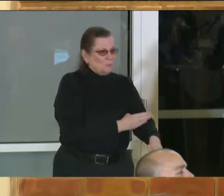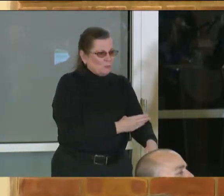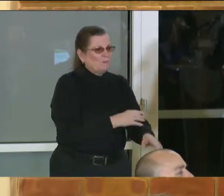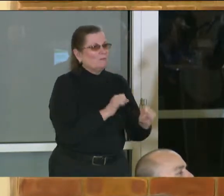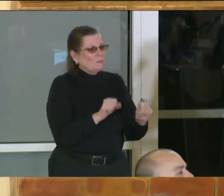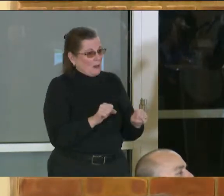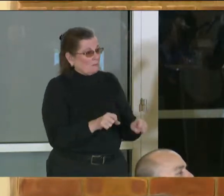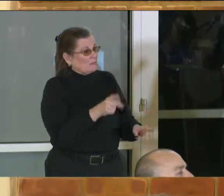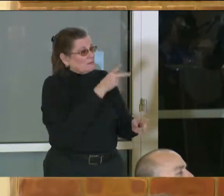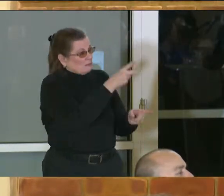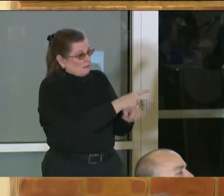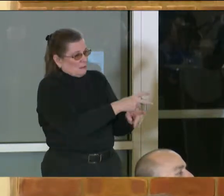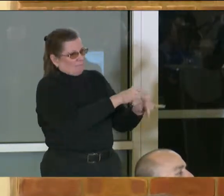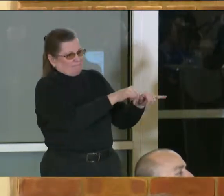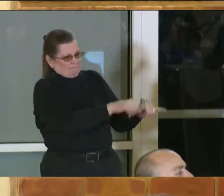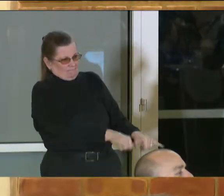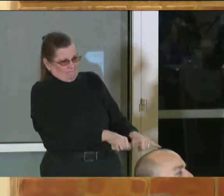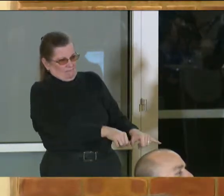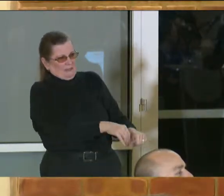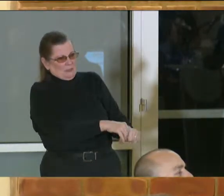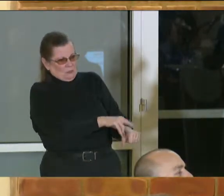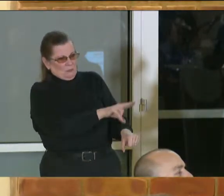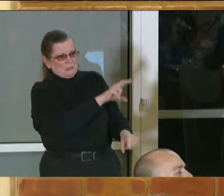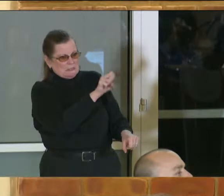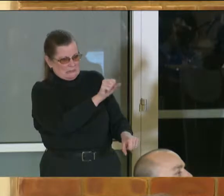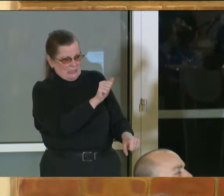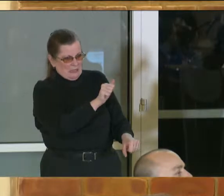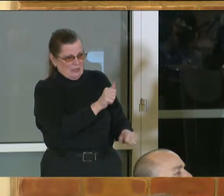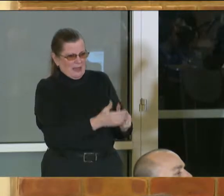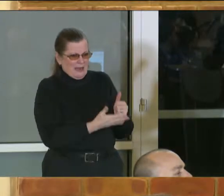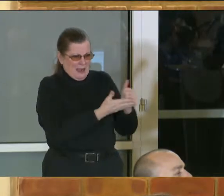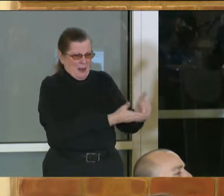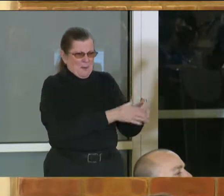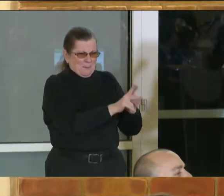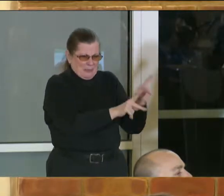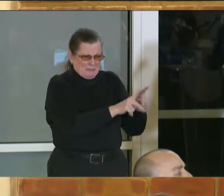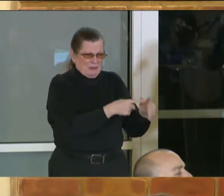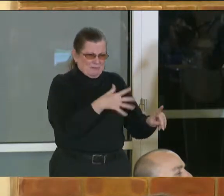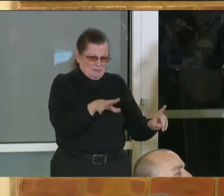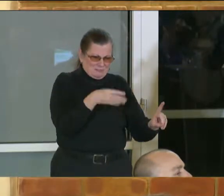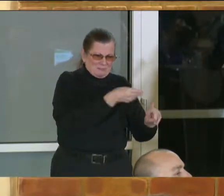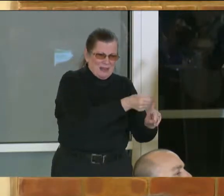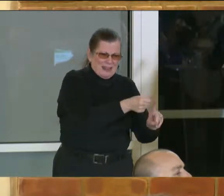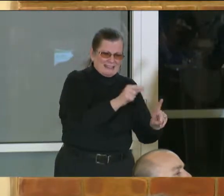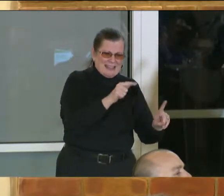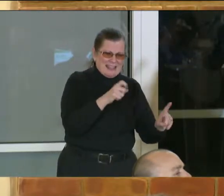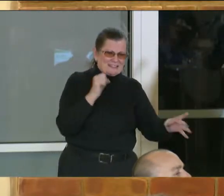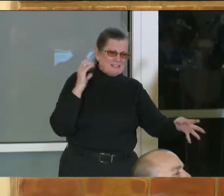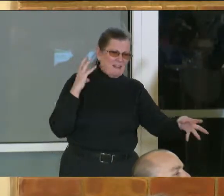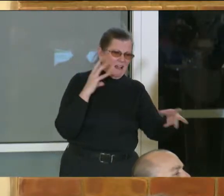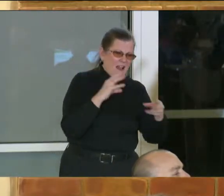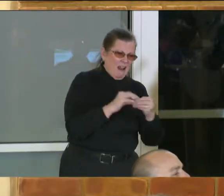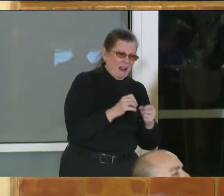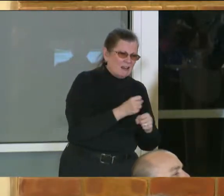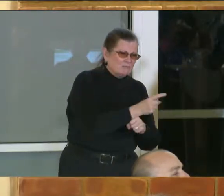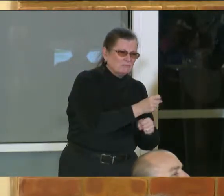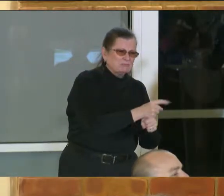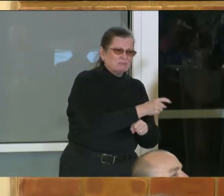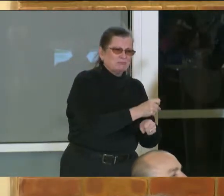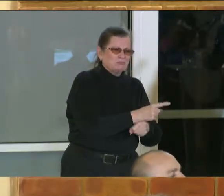deported. And again, these are people that are paying taxes and they are part of our community. So we are